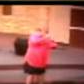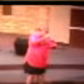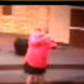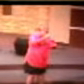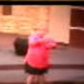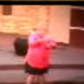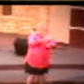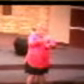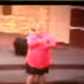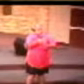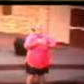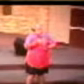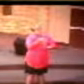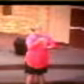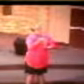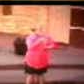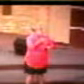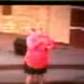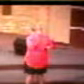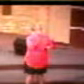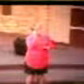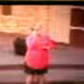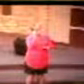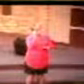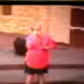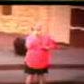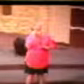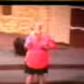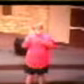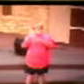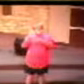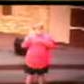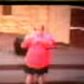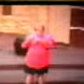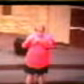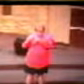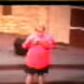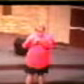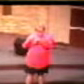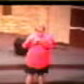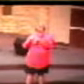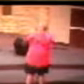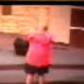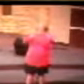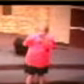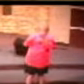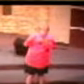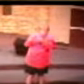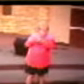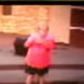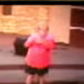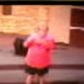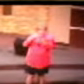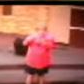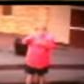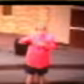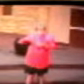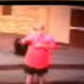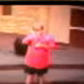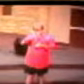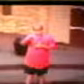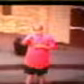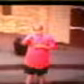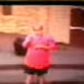But you know, from the very beginning, words met by the Spirit of God, the Spirit of God hovering over the surface